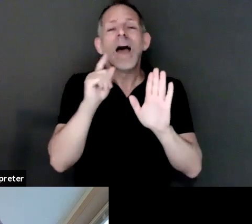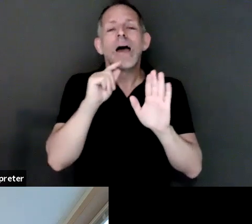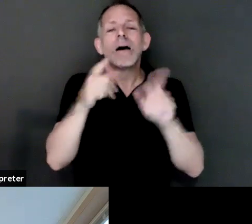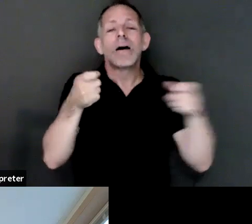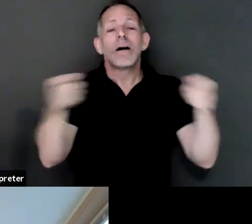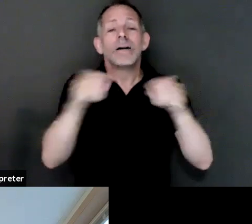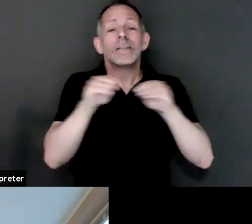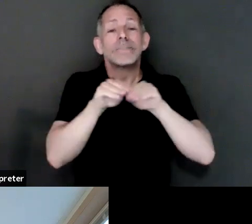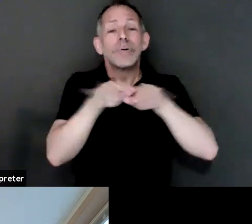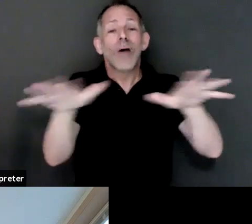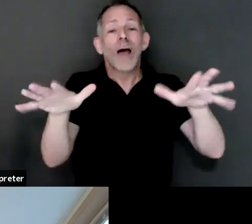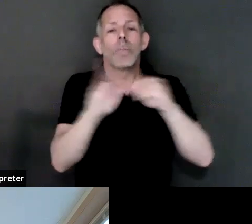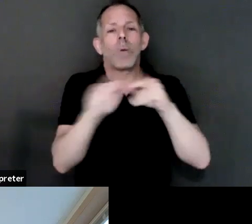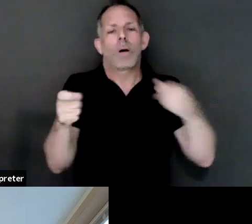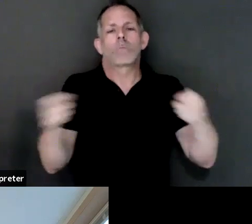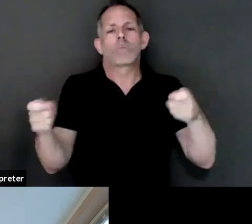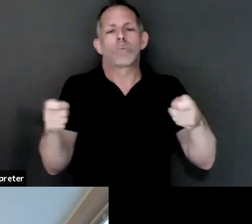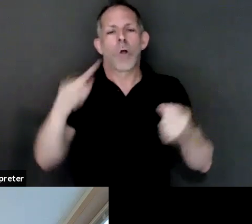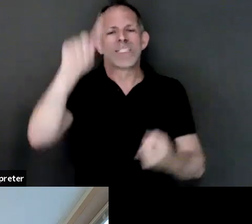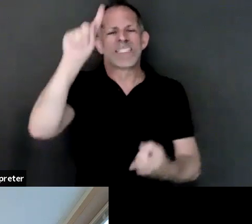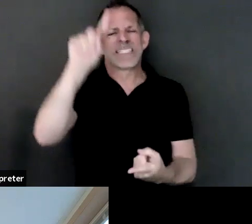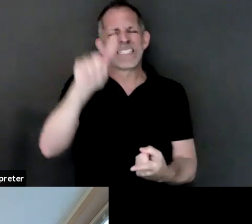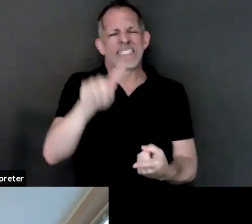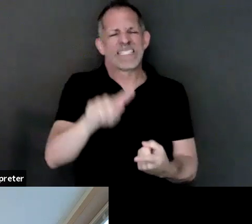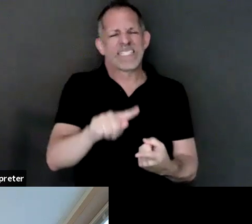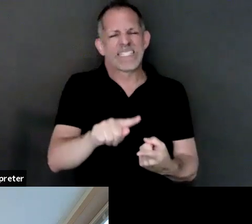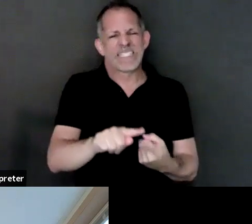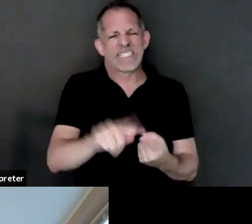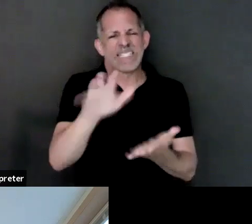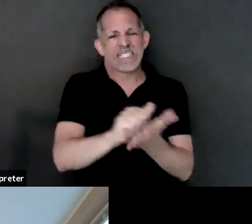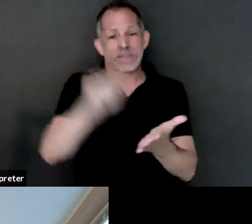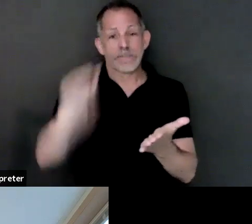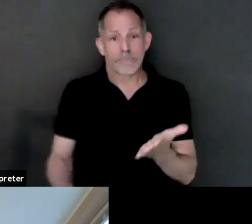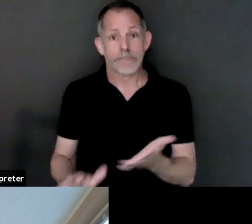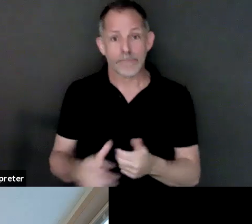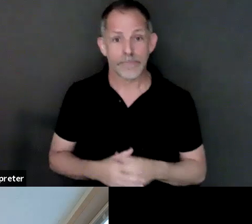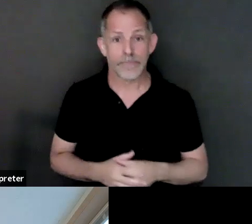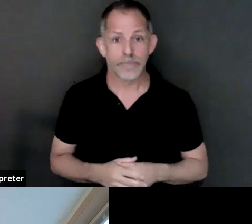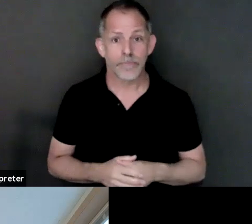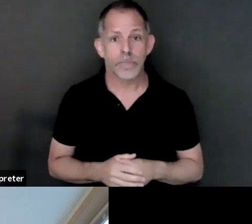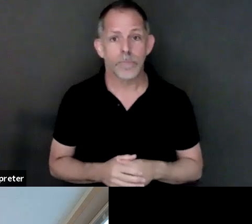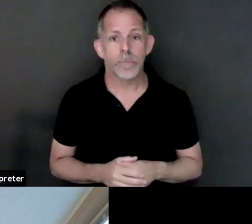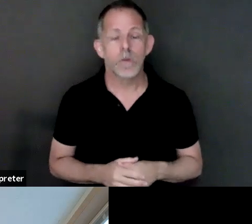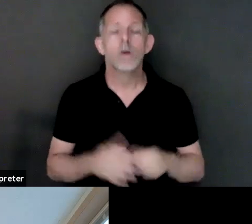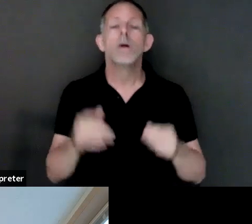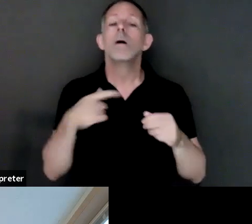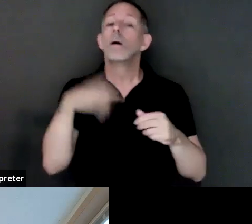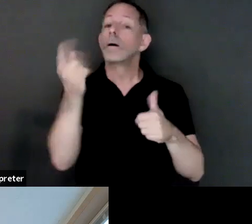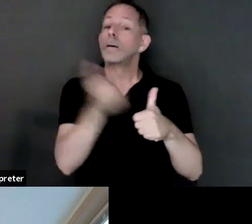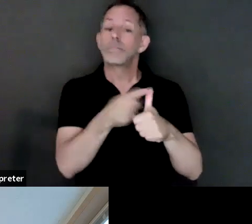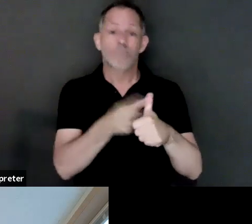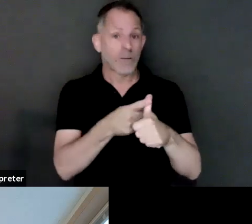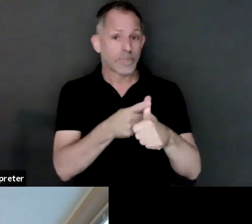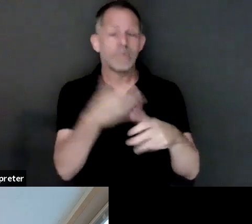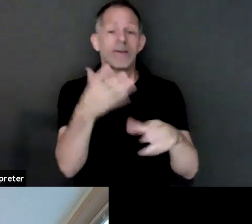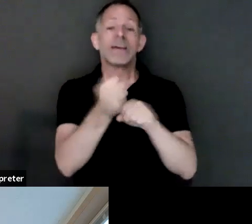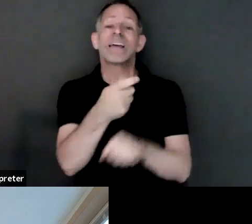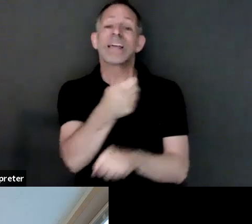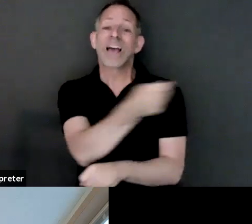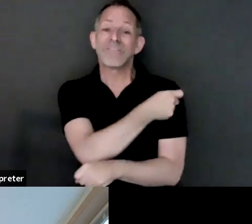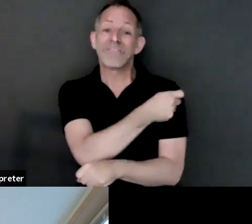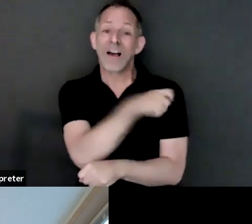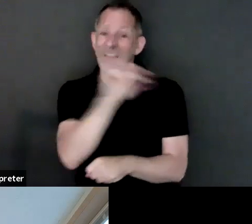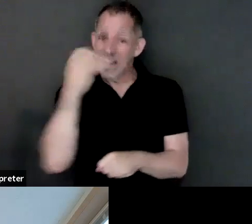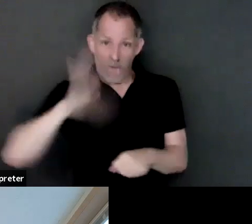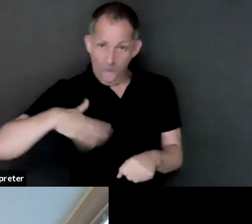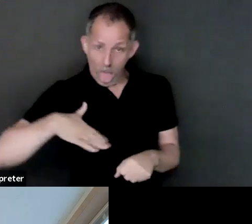get vaccinated if you haven't already done so. And again, when you're wearing a mask or thinking about it, any public